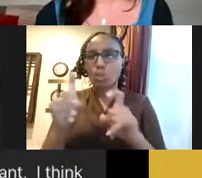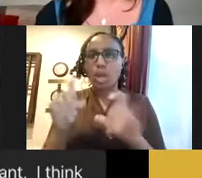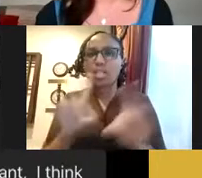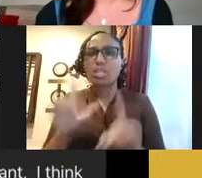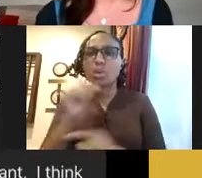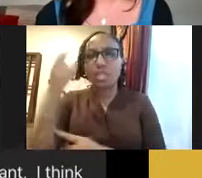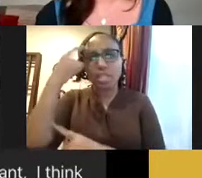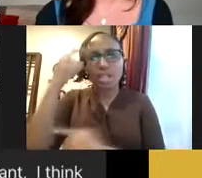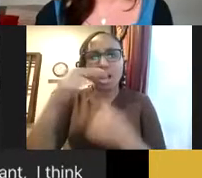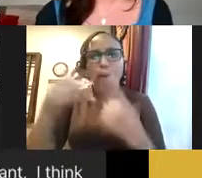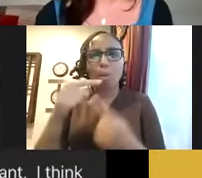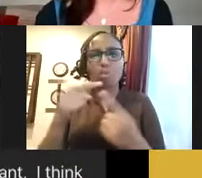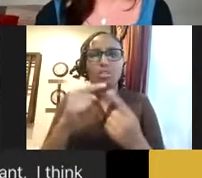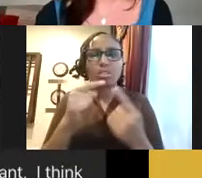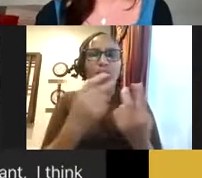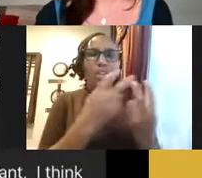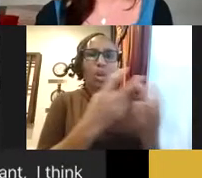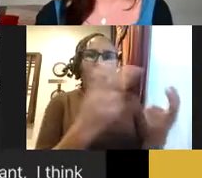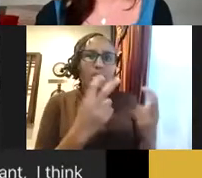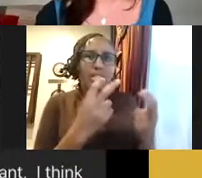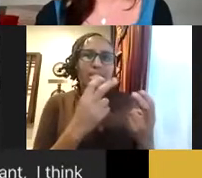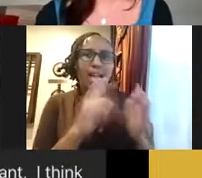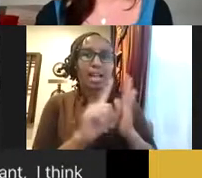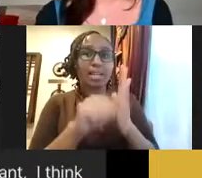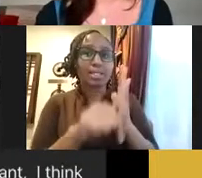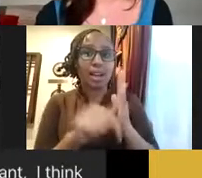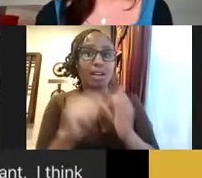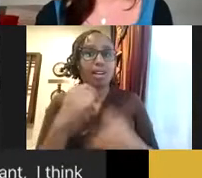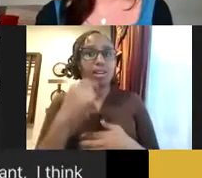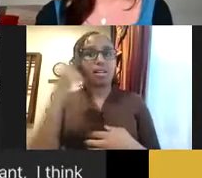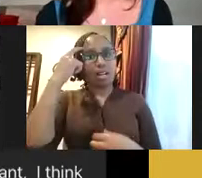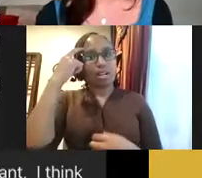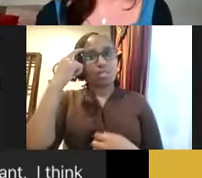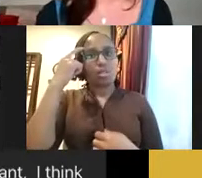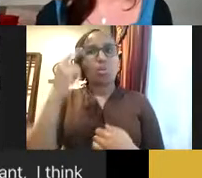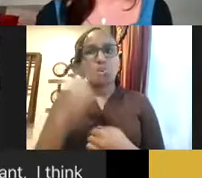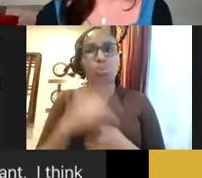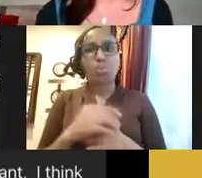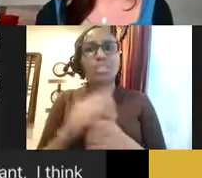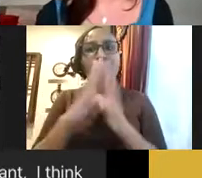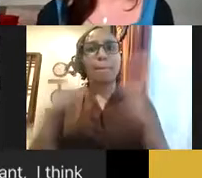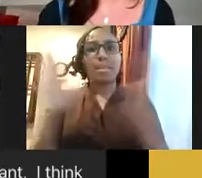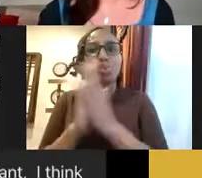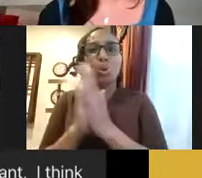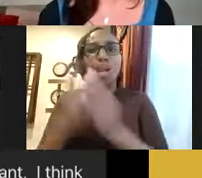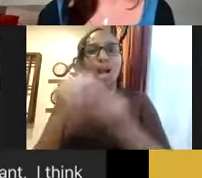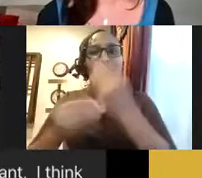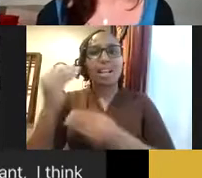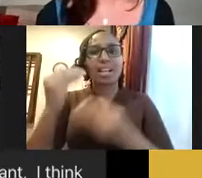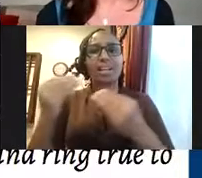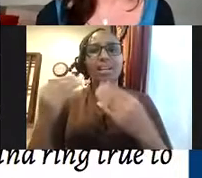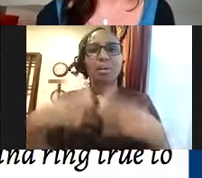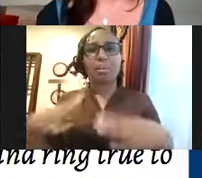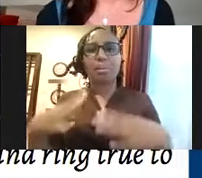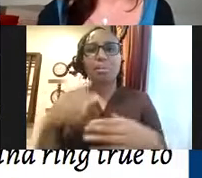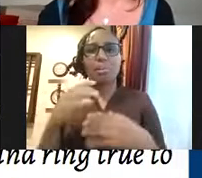the audience and the responses so much, much later when I realized, oh my gosh, this is a really big story of selling, because at some point I was just like, it was my curiosity